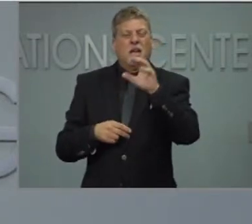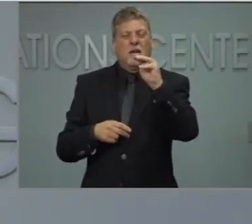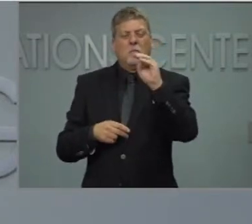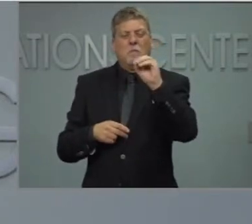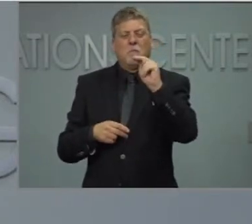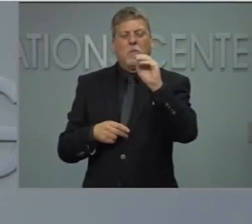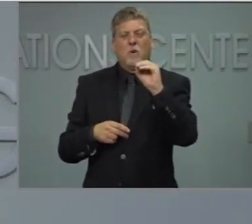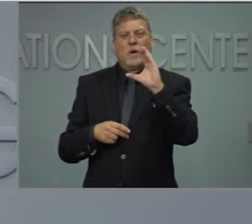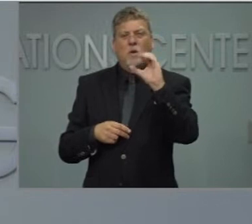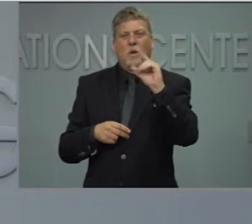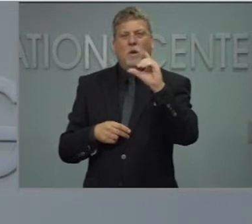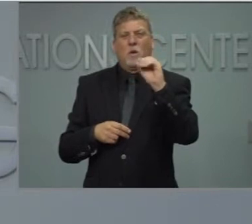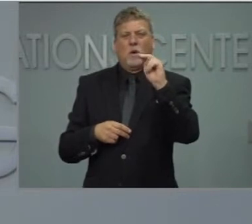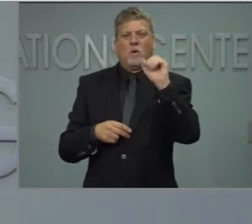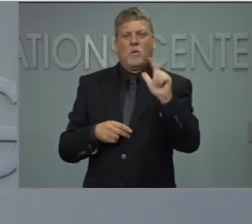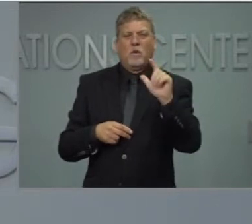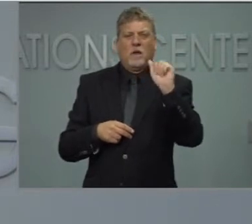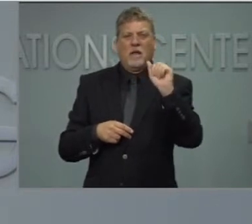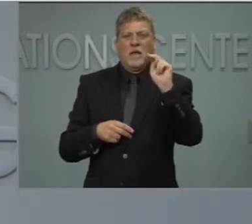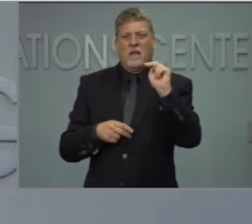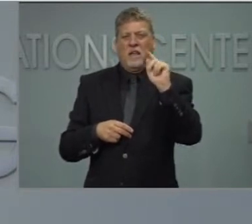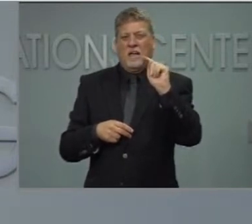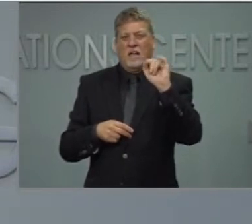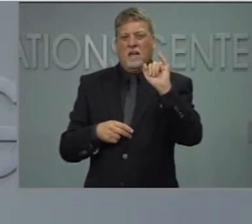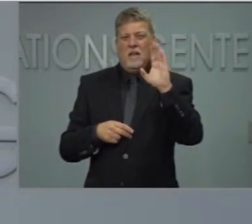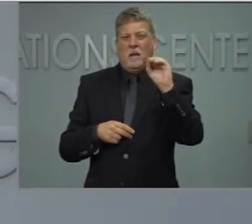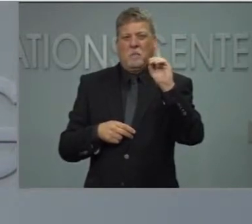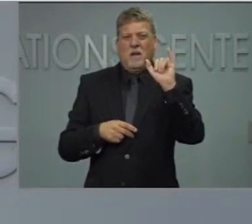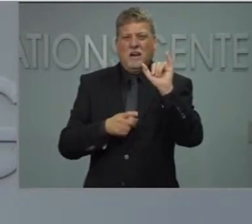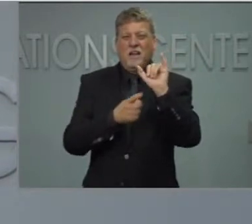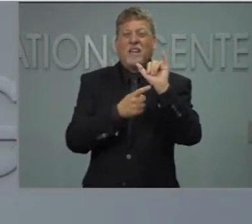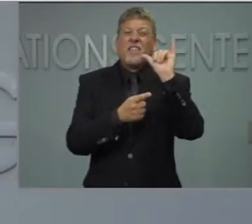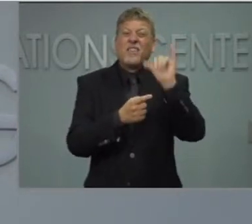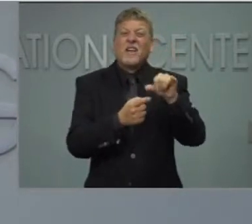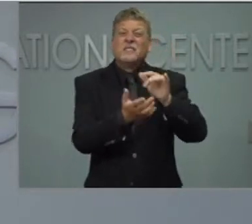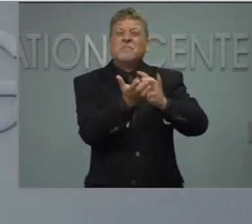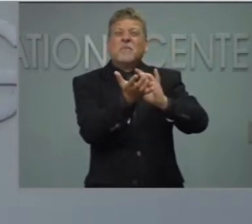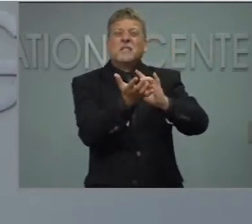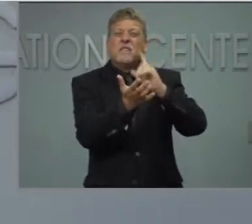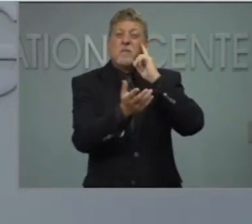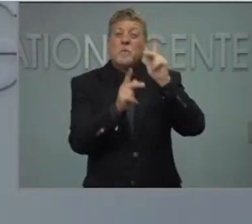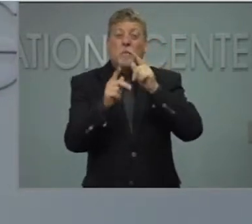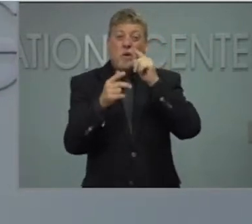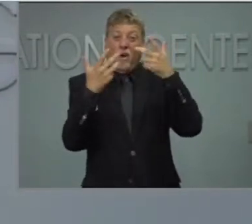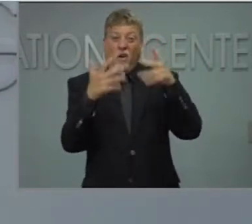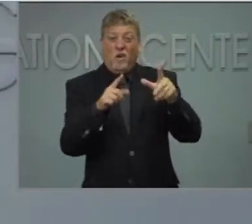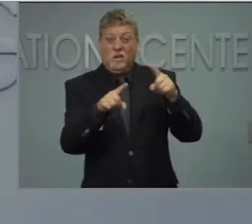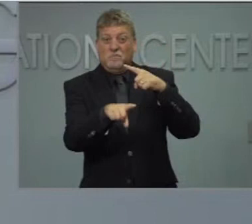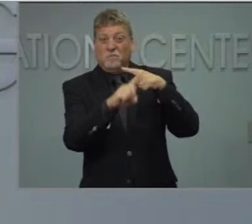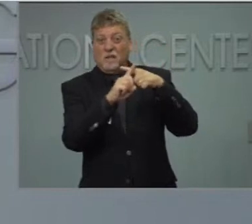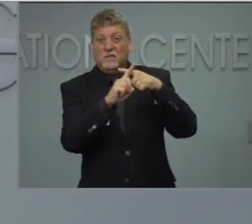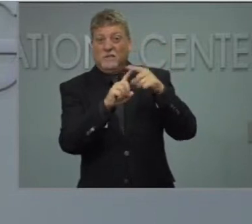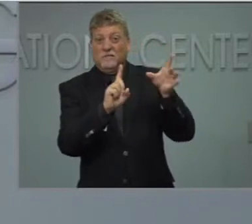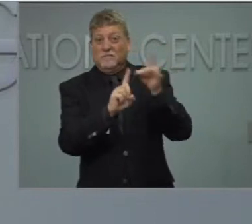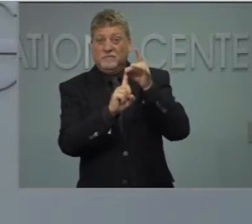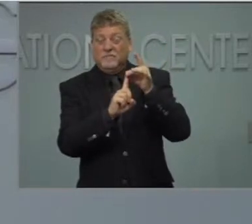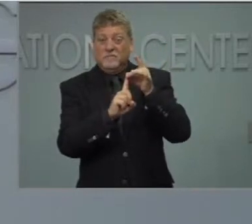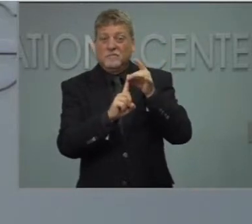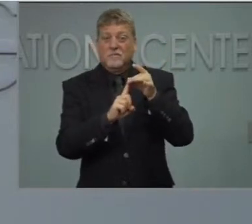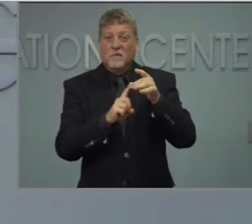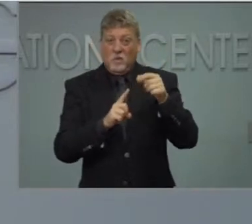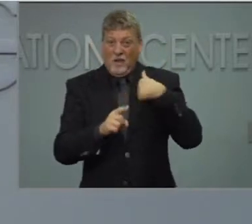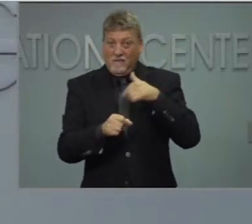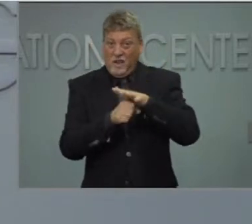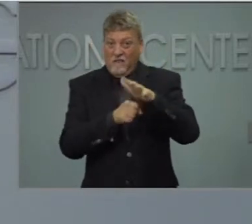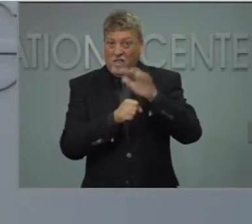And I'm just wondering, and we were talking about that as a potential treatment for people who are already infected with COVID. Do we have sufficient supply of that?